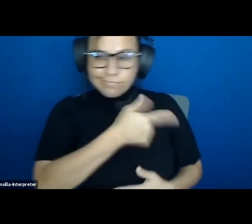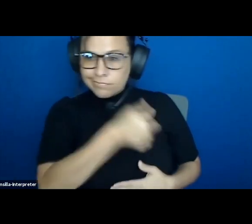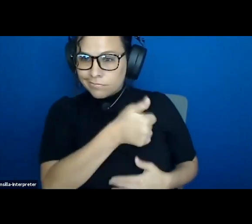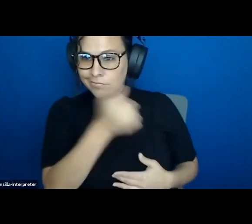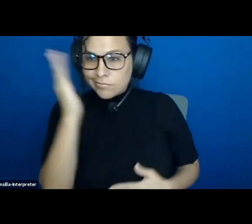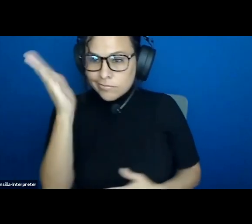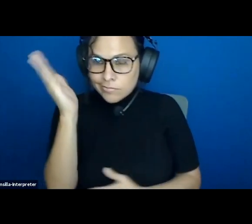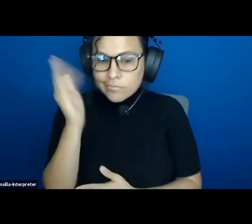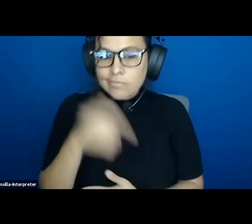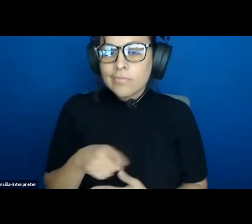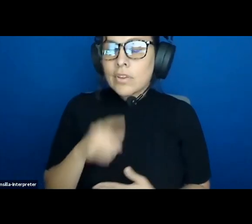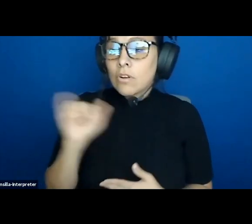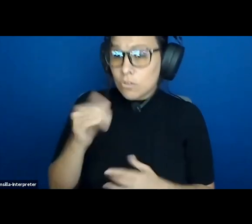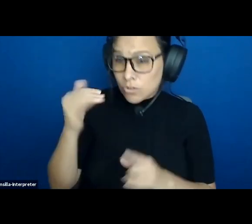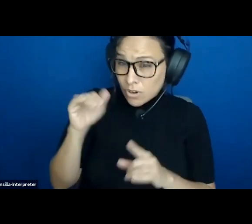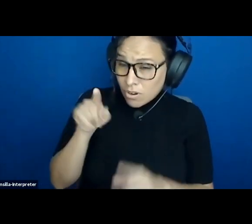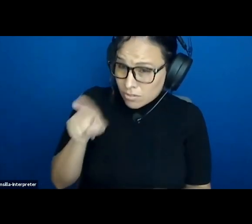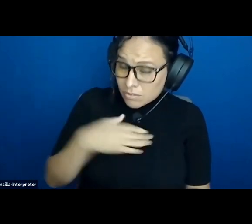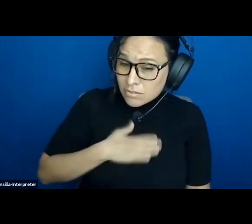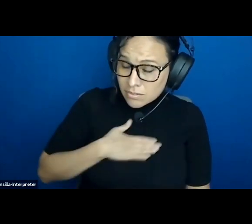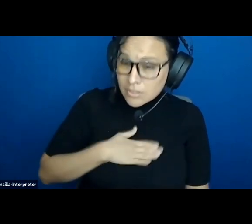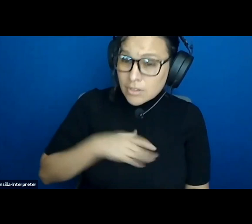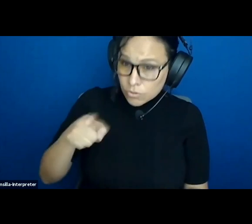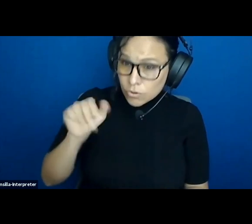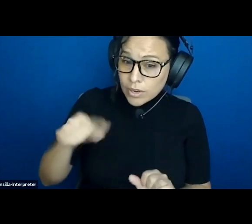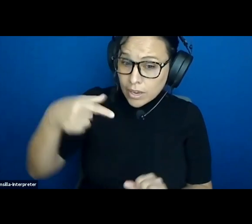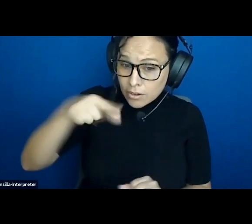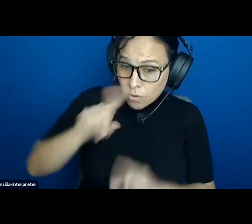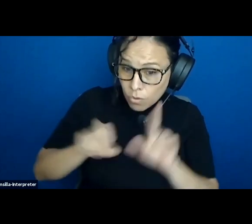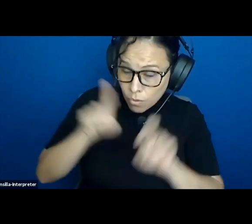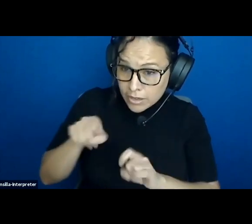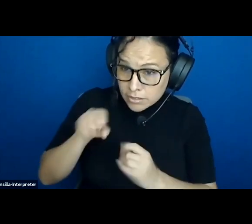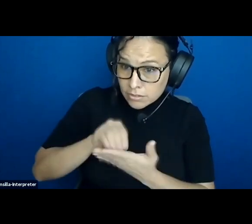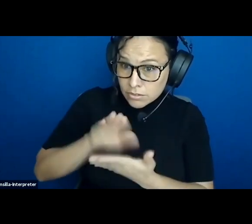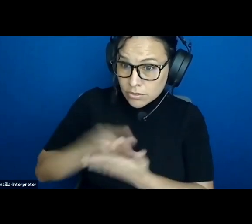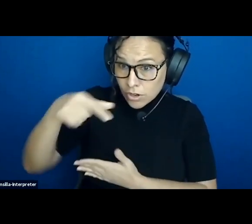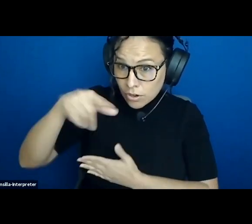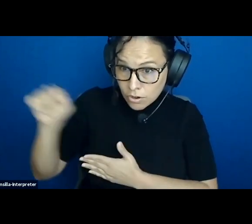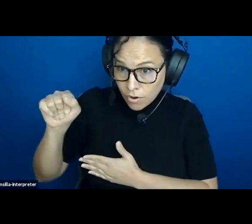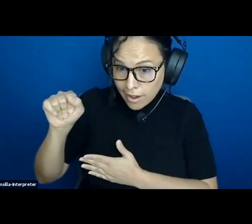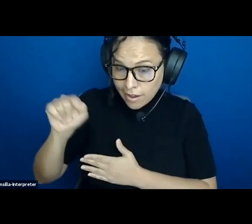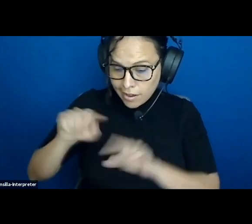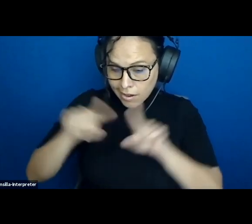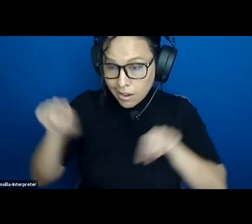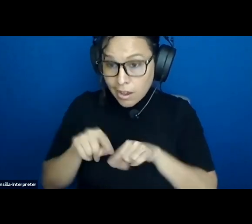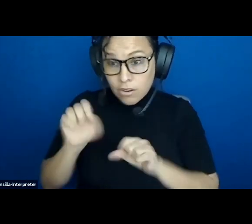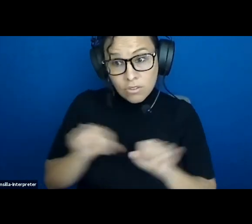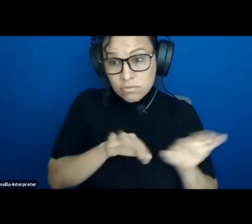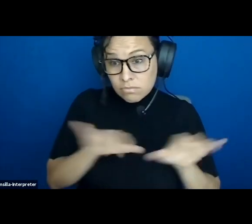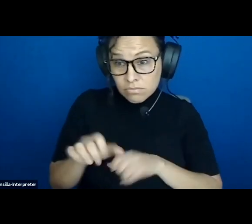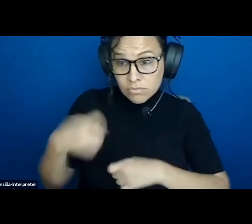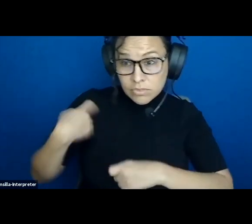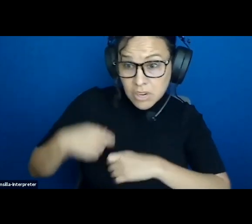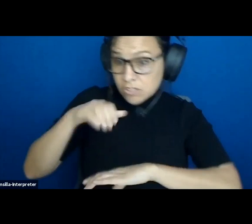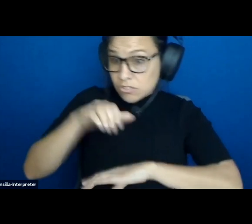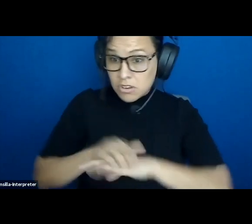all started, reminding you that you can put questions into the Q&A box in Spanish or in English,